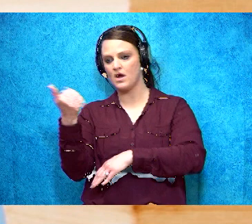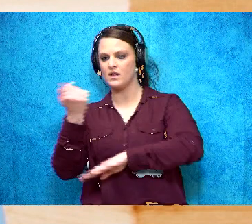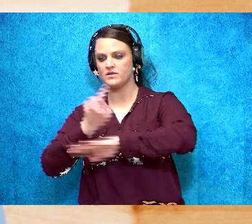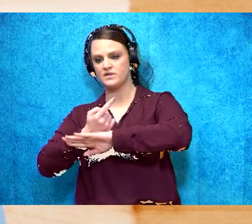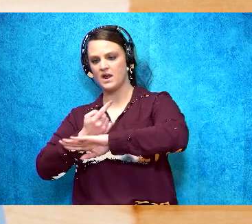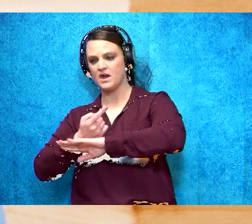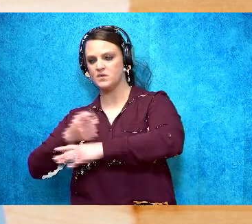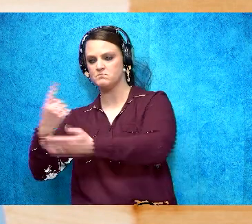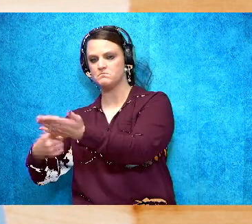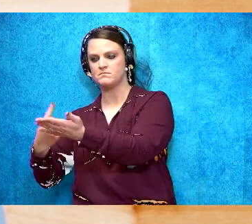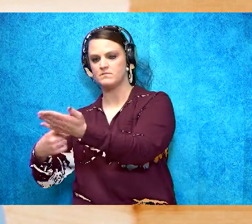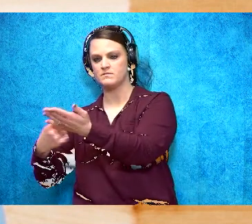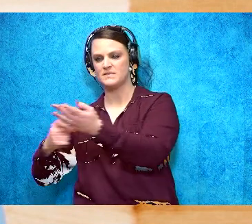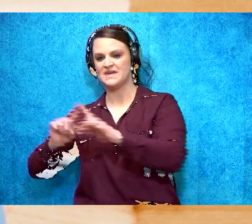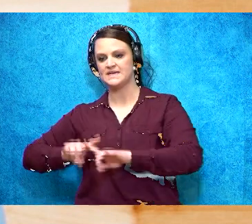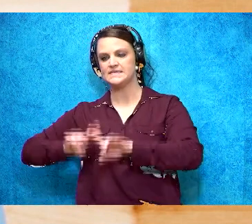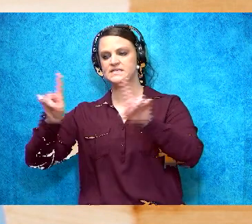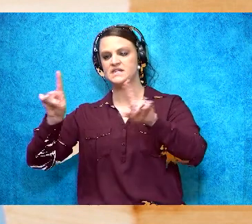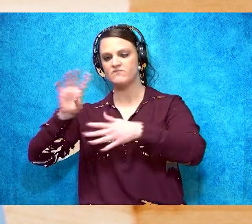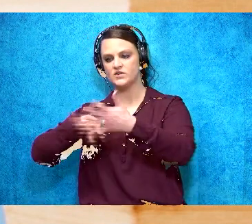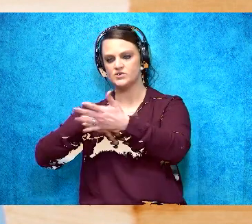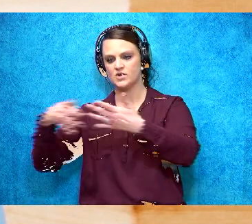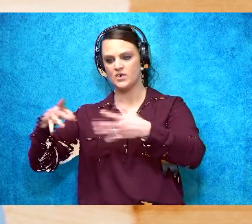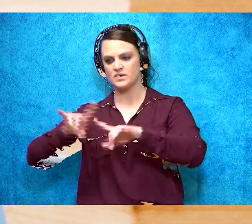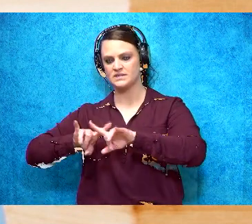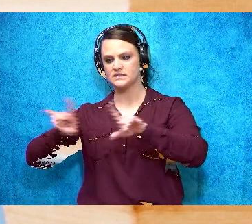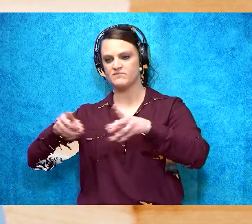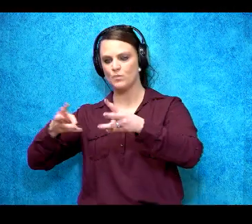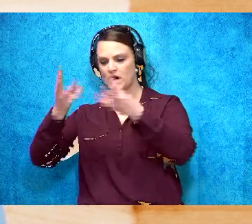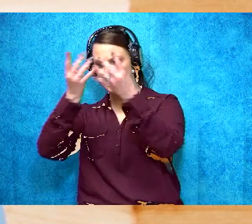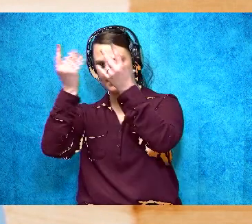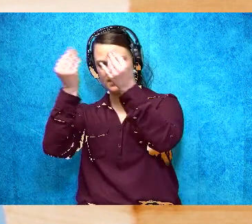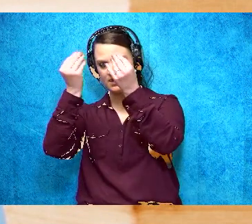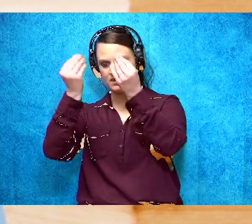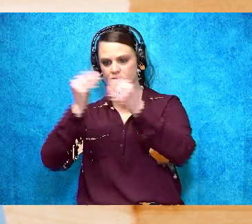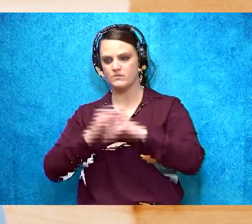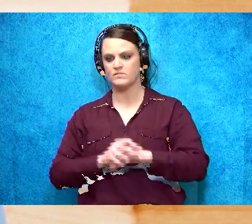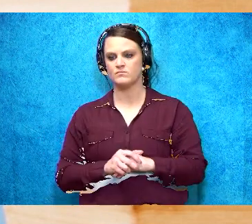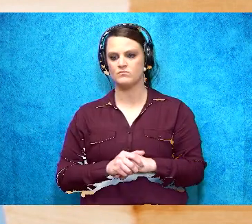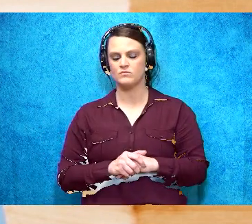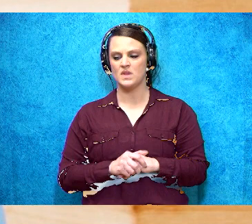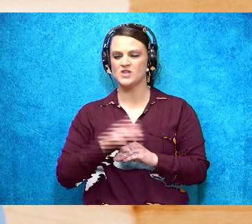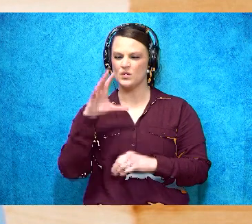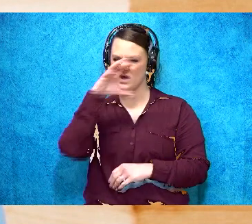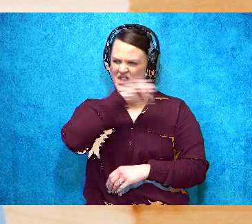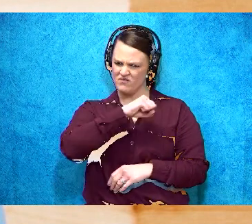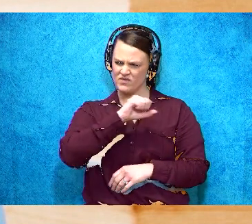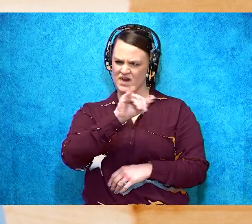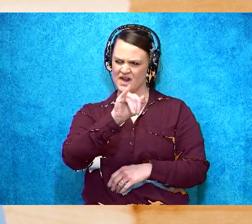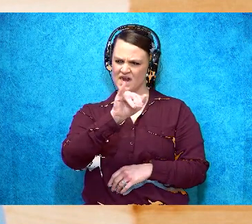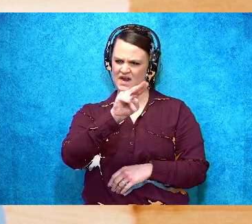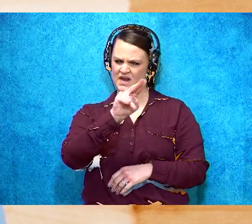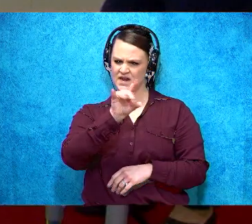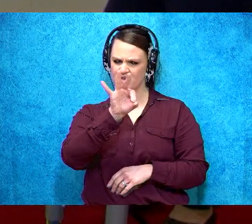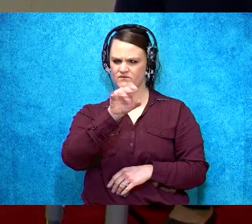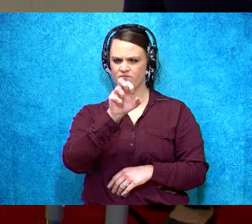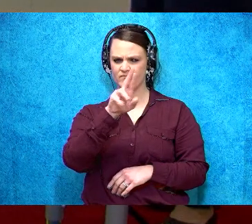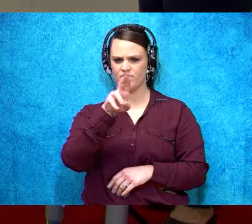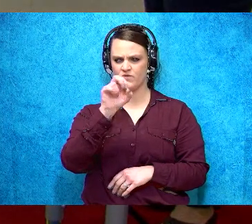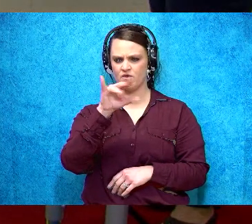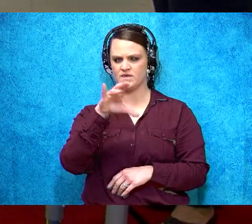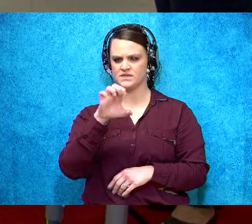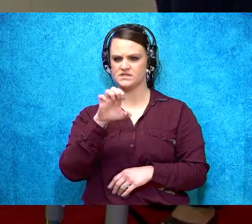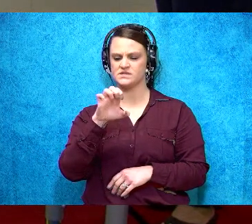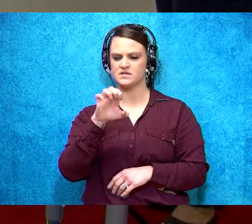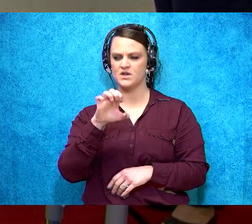inferencing. This is a different chart, a different way to think of it. Making inferences. When authors of books don't tell